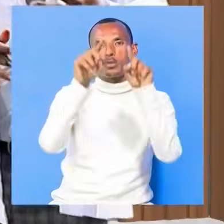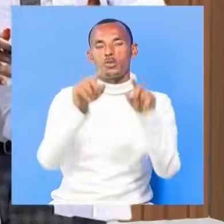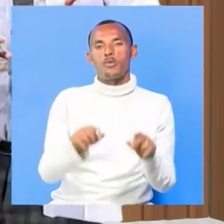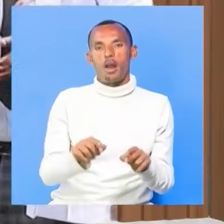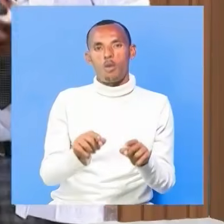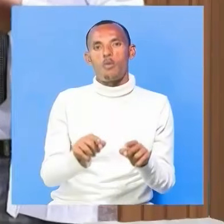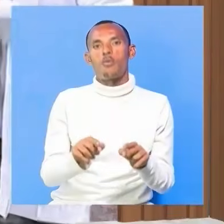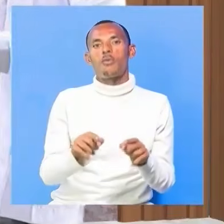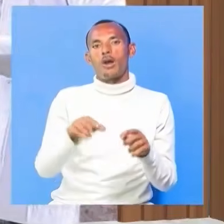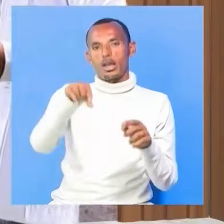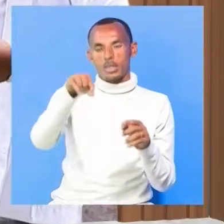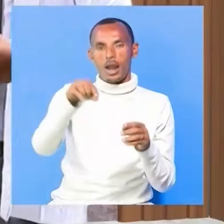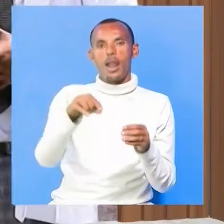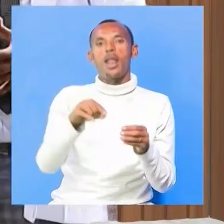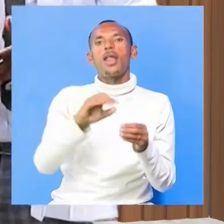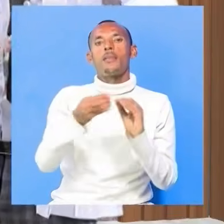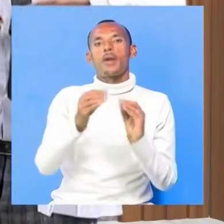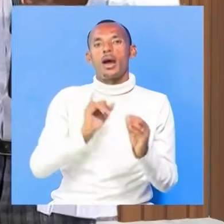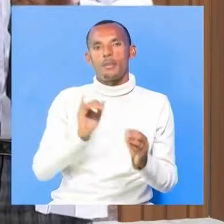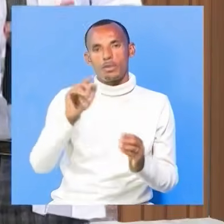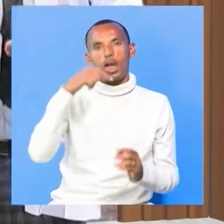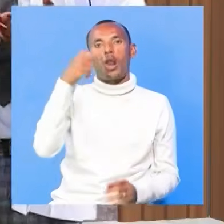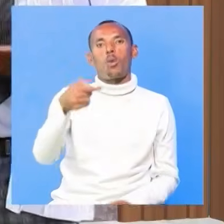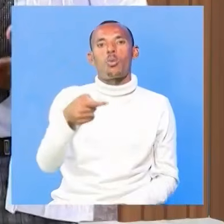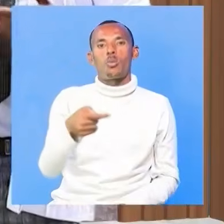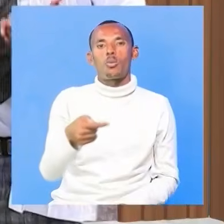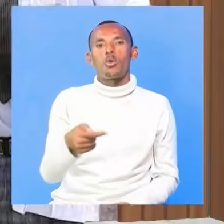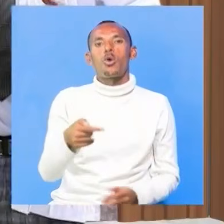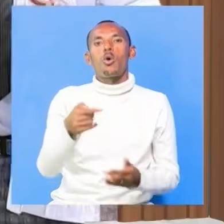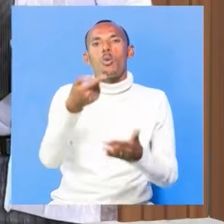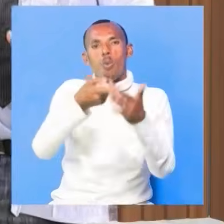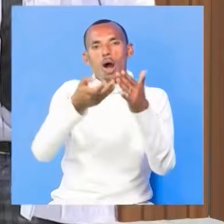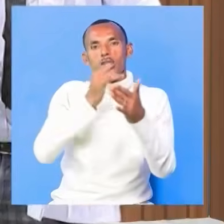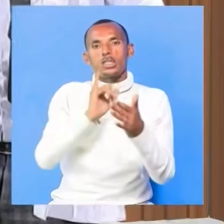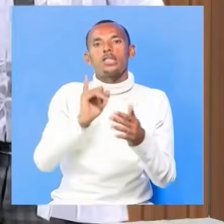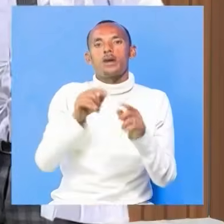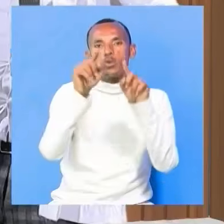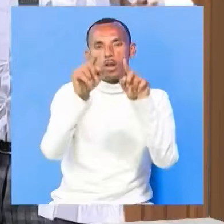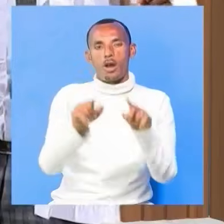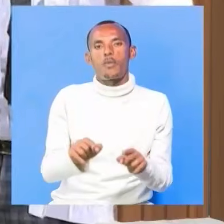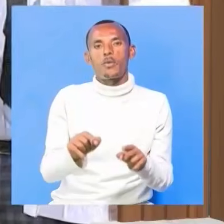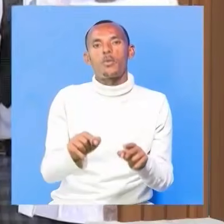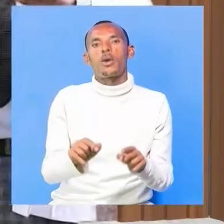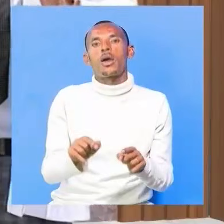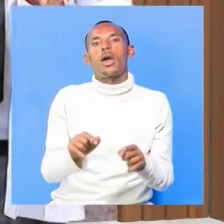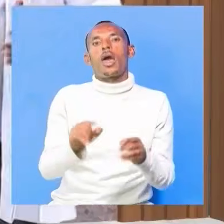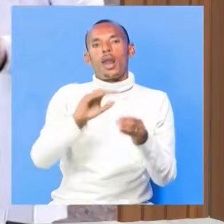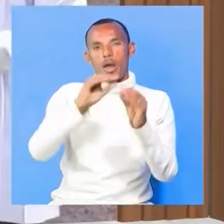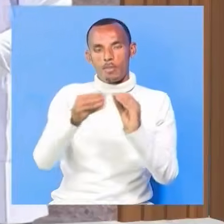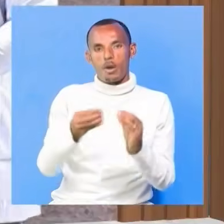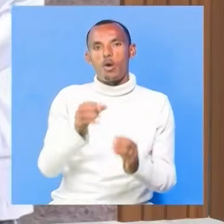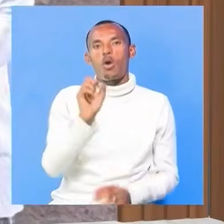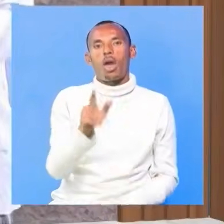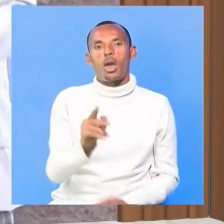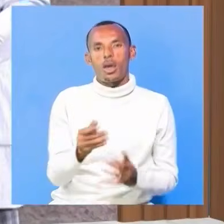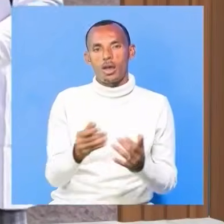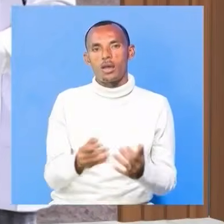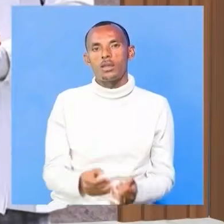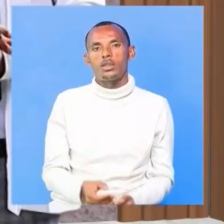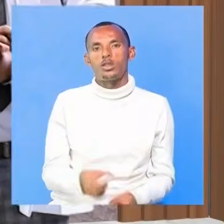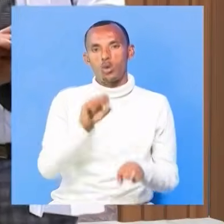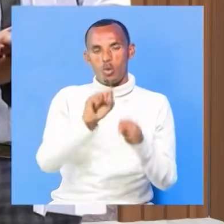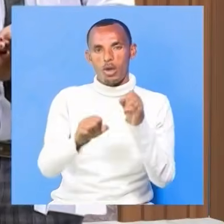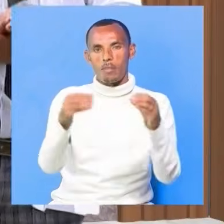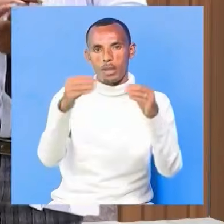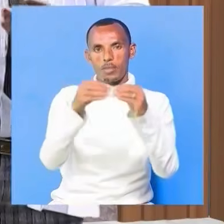absolute value of a rational number, I have to tell you what the absolute value of a number is. Okay,